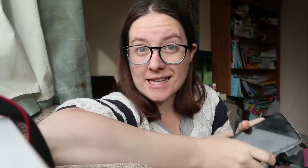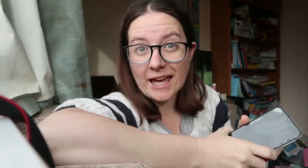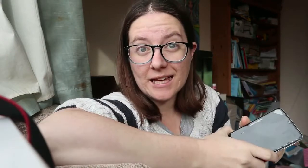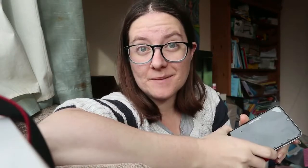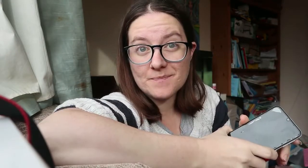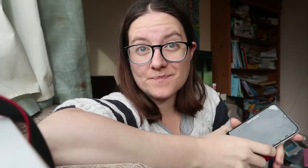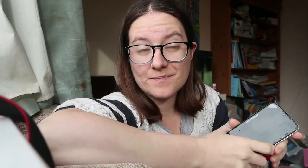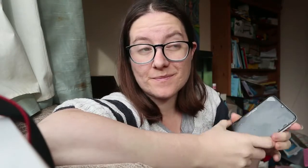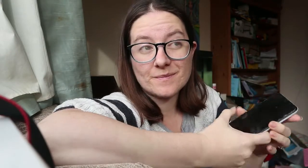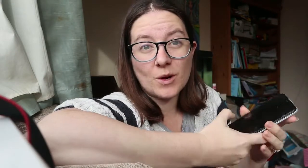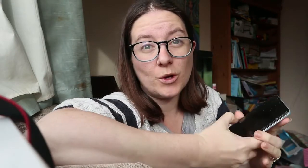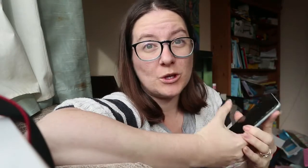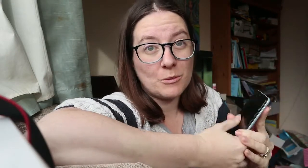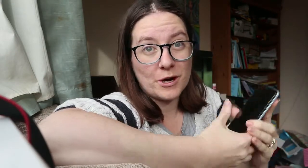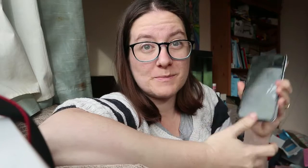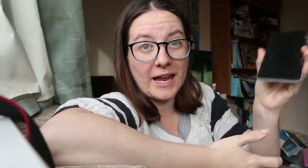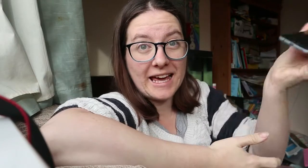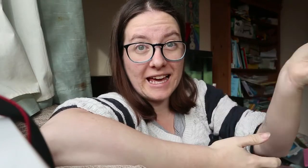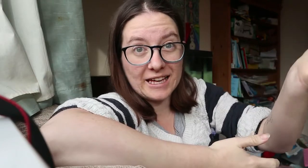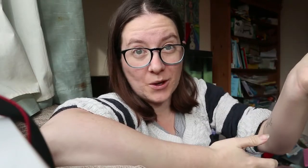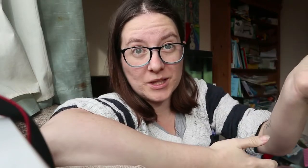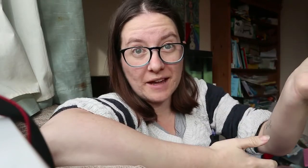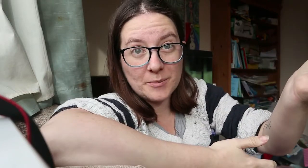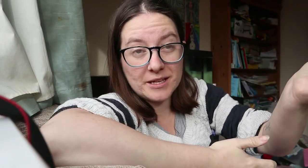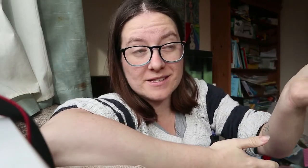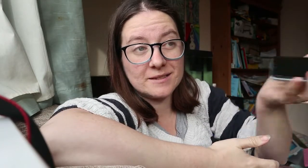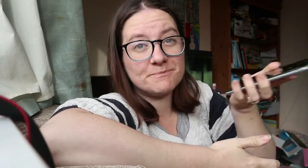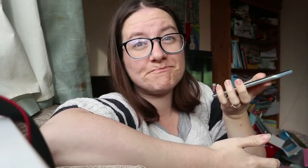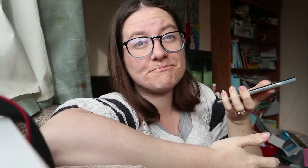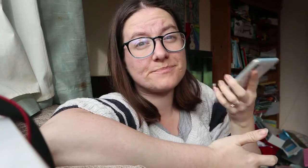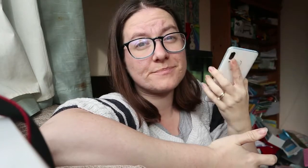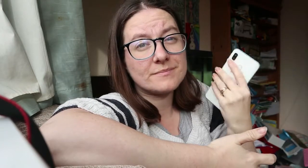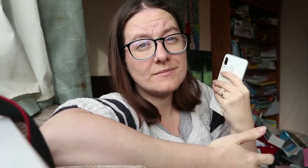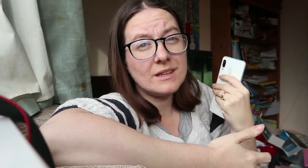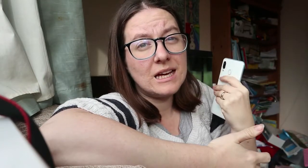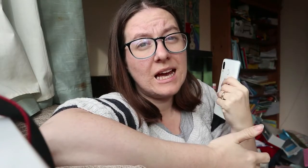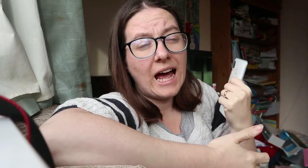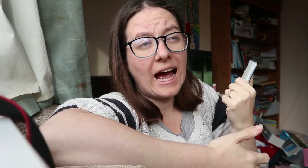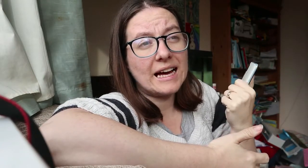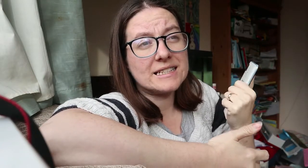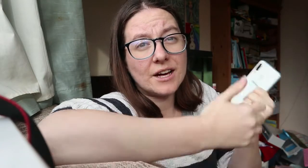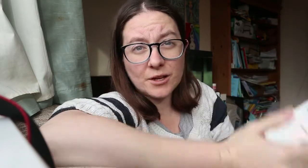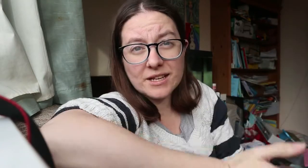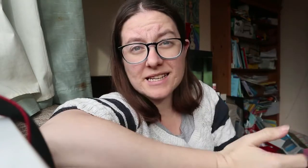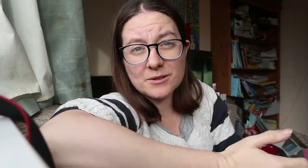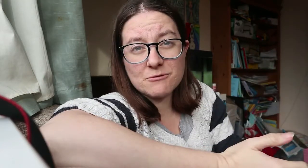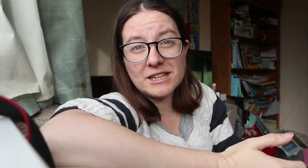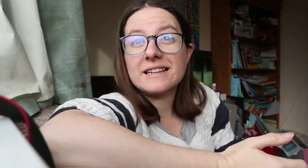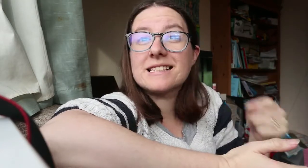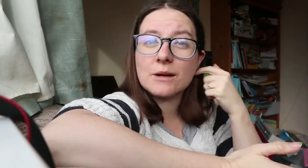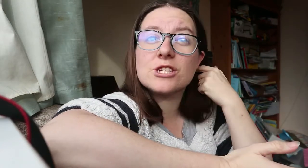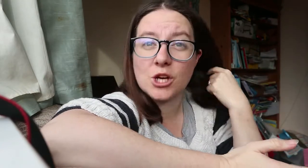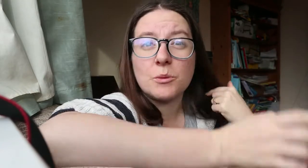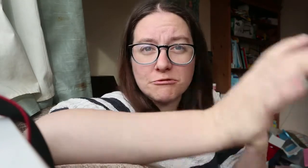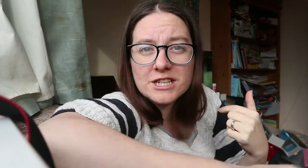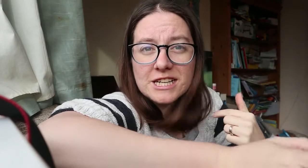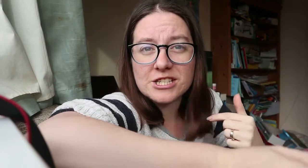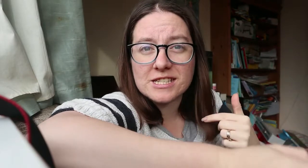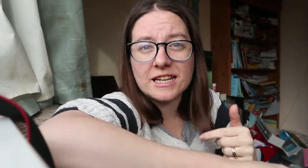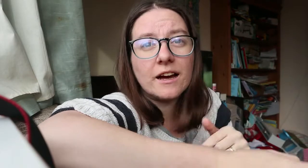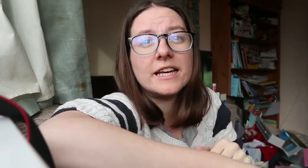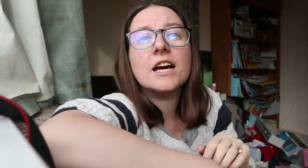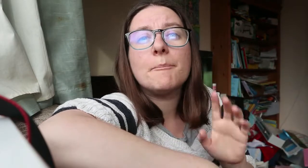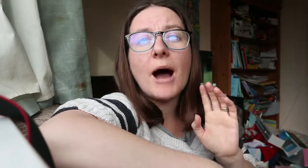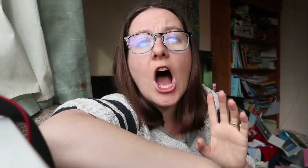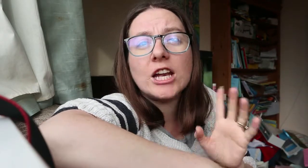can either say it or you can press play and hold it at the person. And I know that sounds really, it sounds so British,